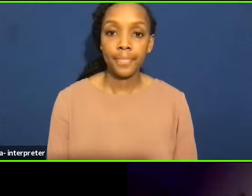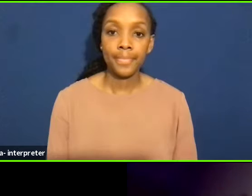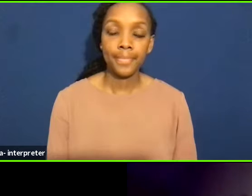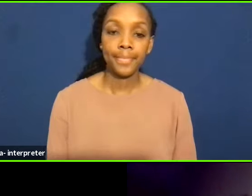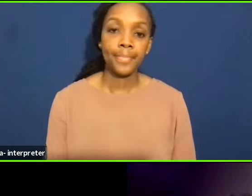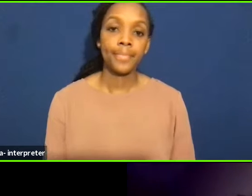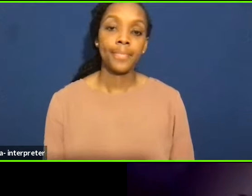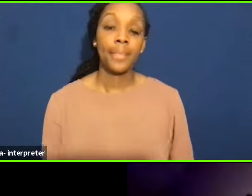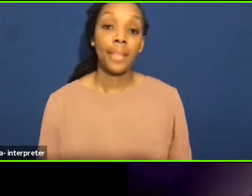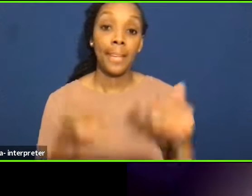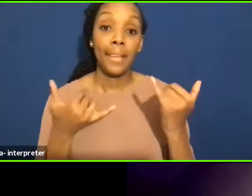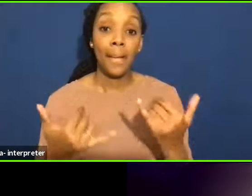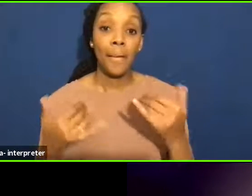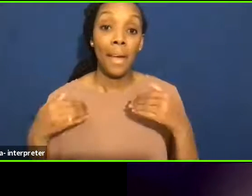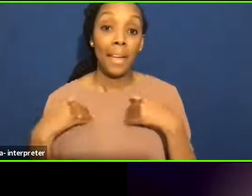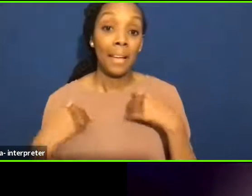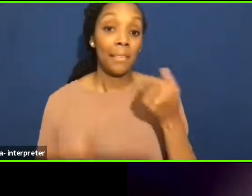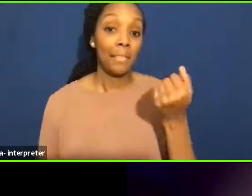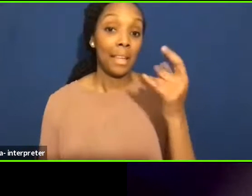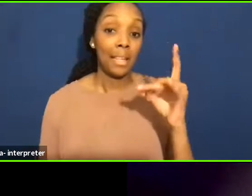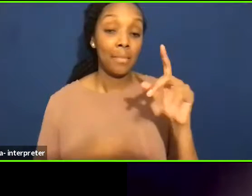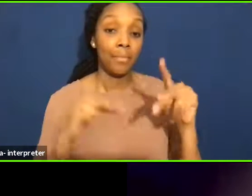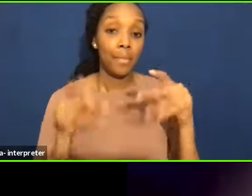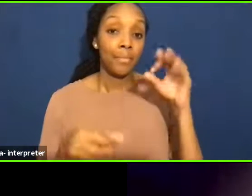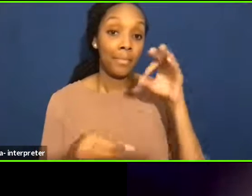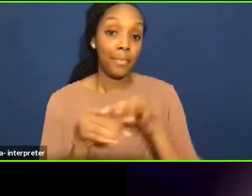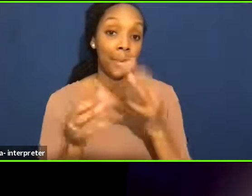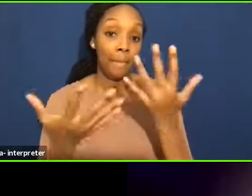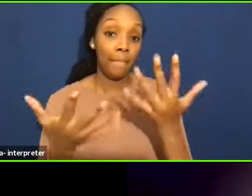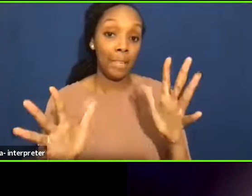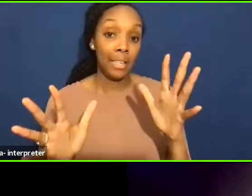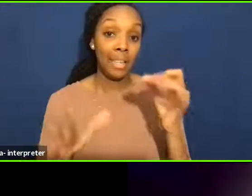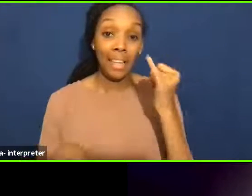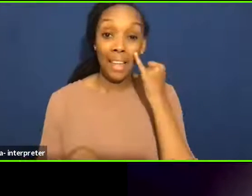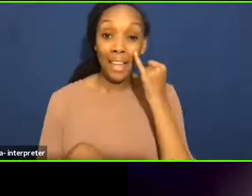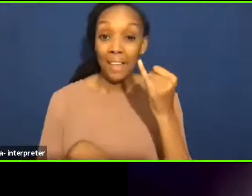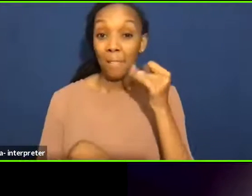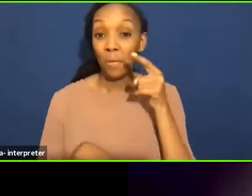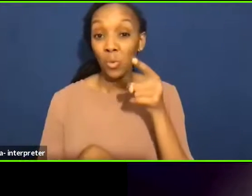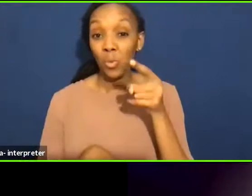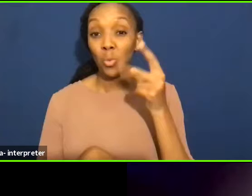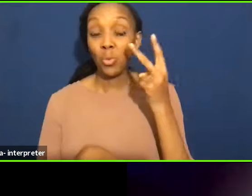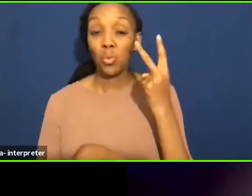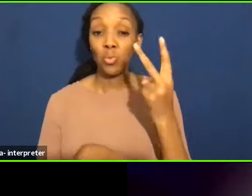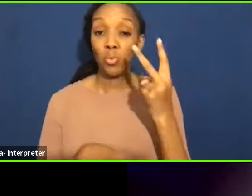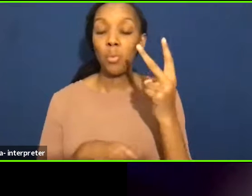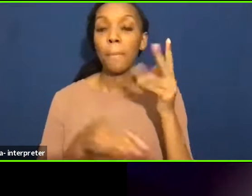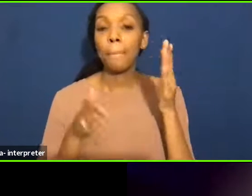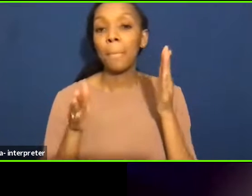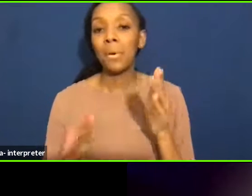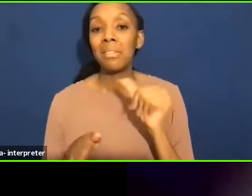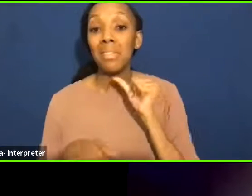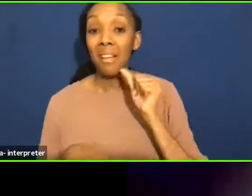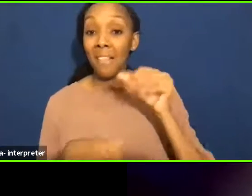We are at 18 out of 20 votes. So if you are one of the 2 people who haven't voted yet, please do as soon as possible.